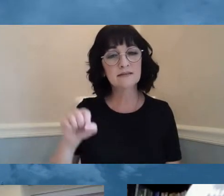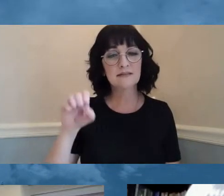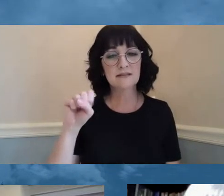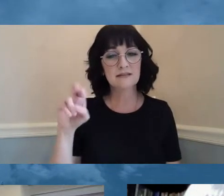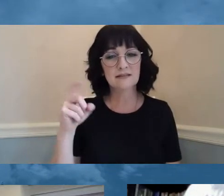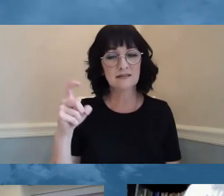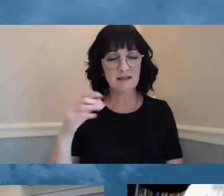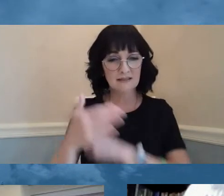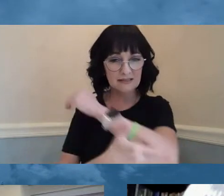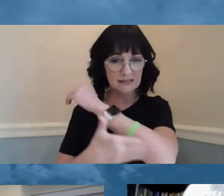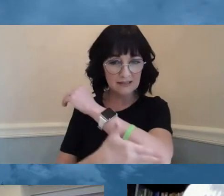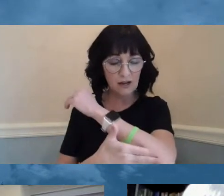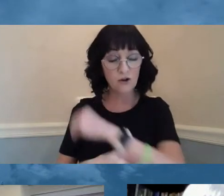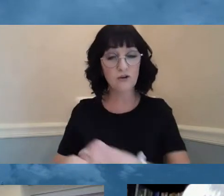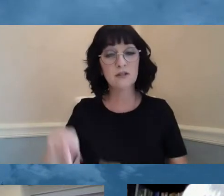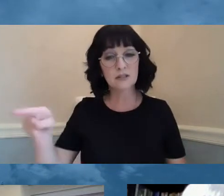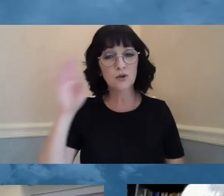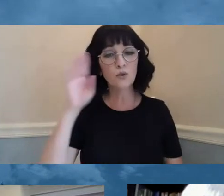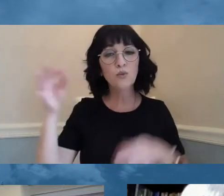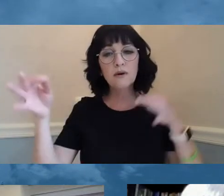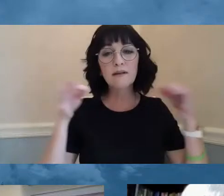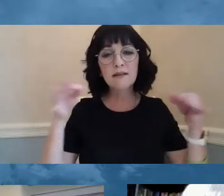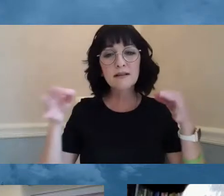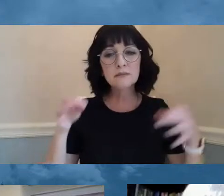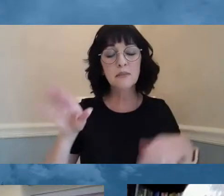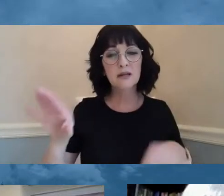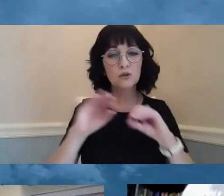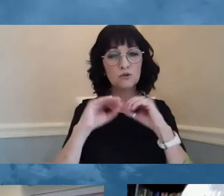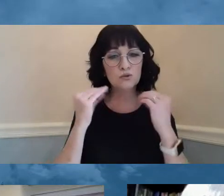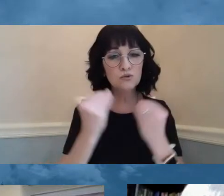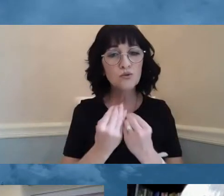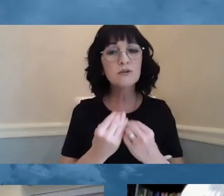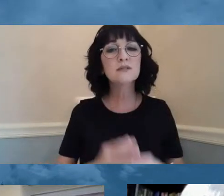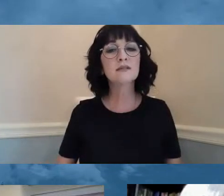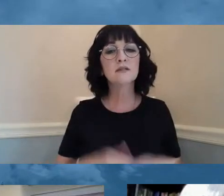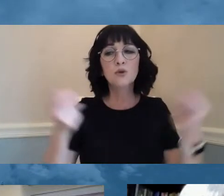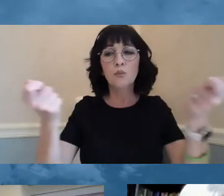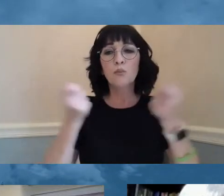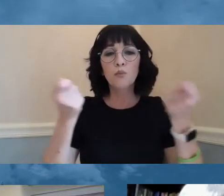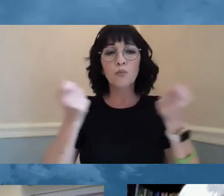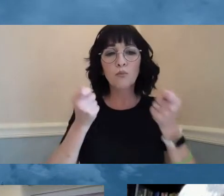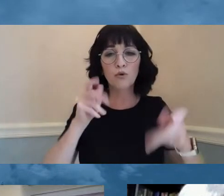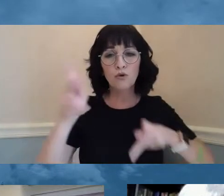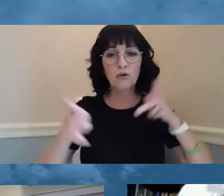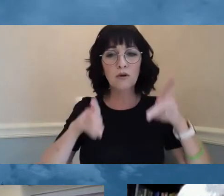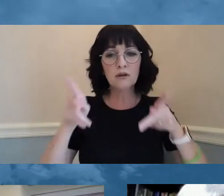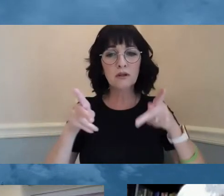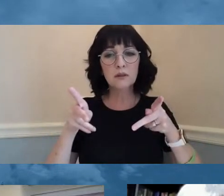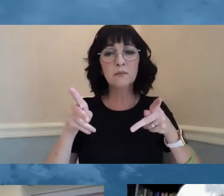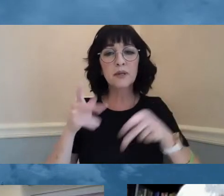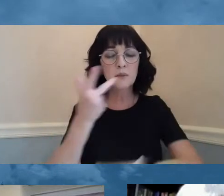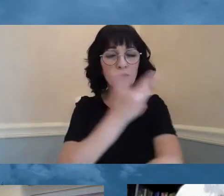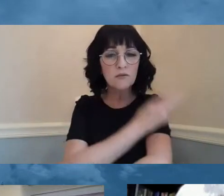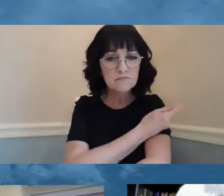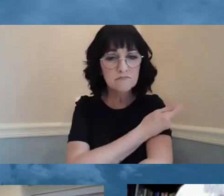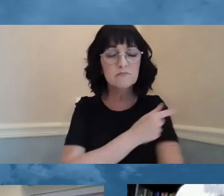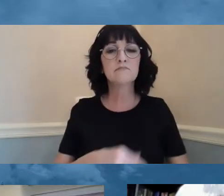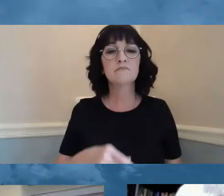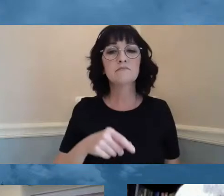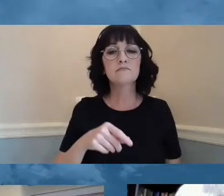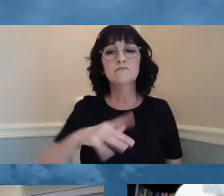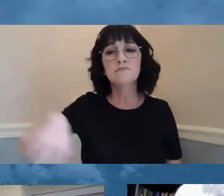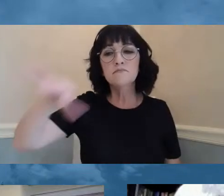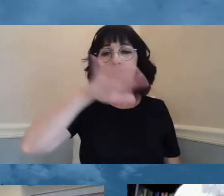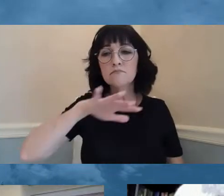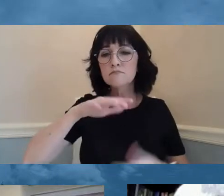his help, the health of his organization in getting vaccines in people's arms in the lower part of Delaware, reaching out to the